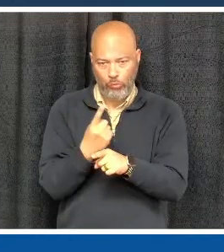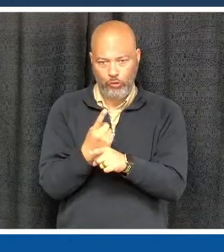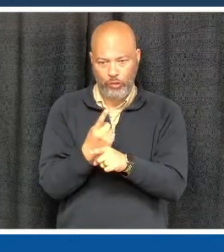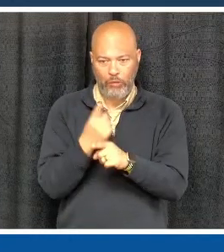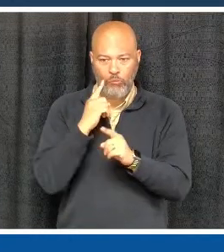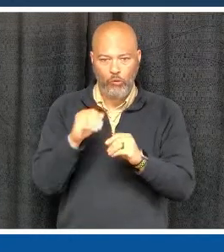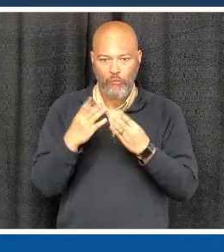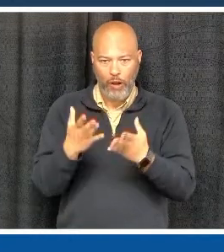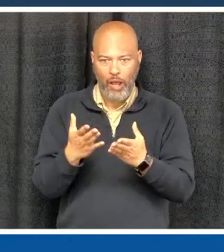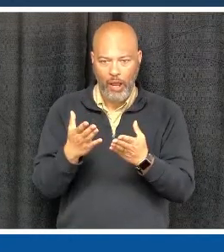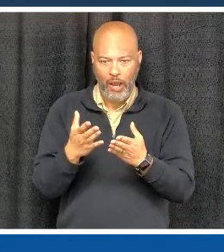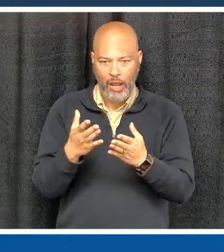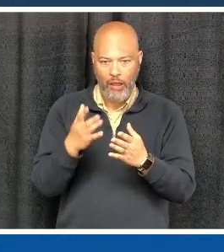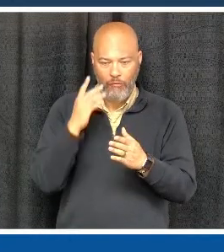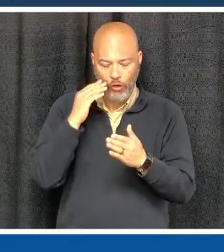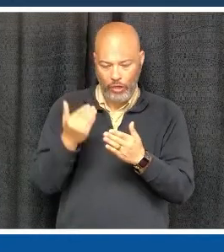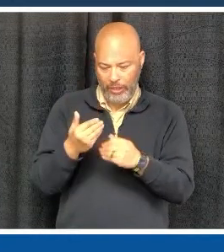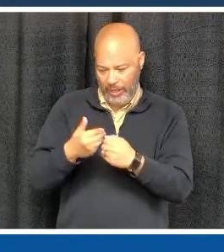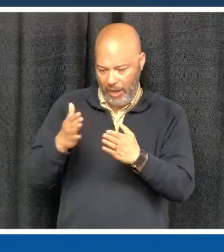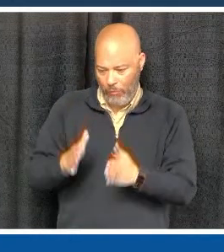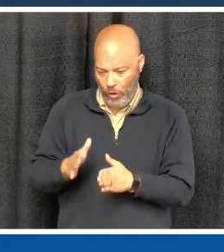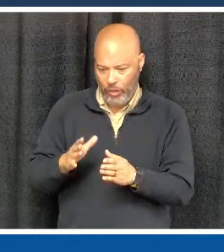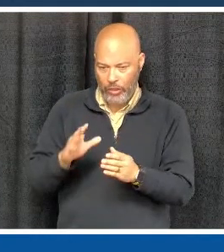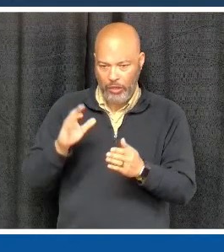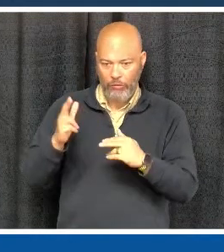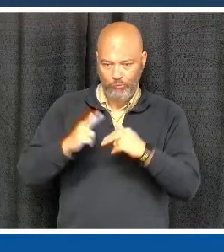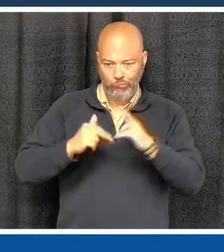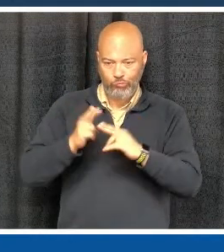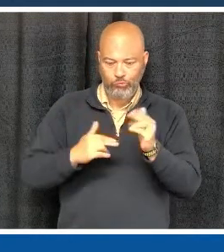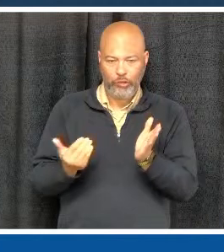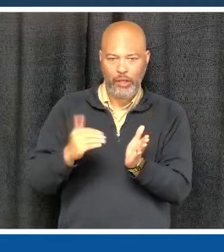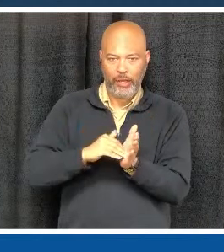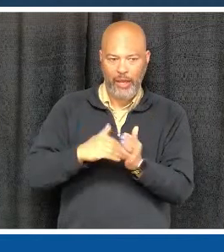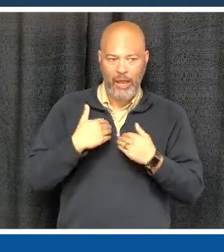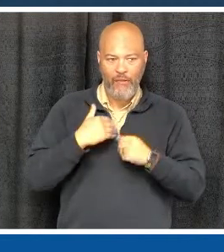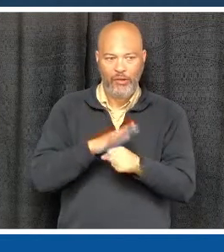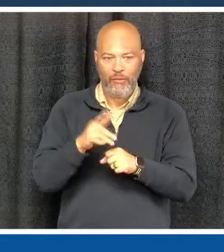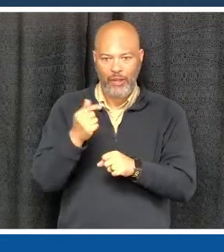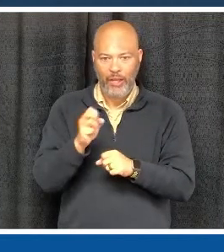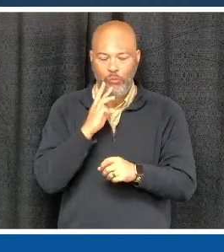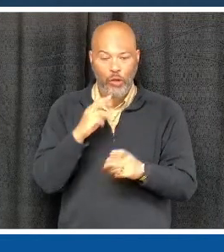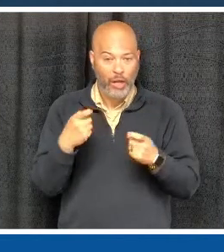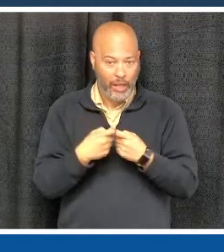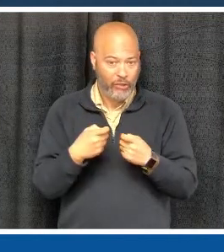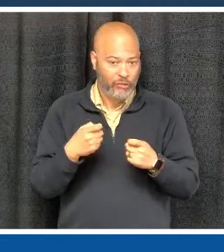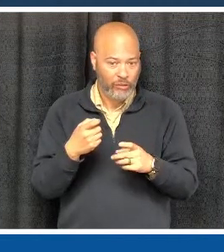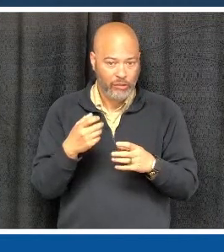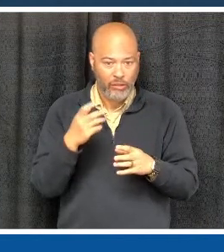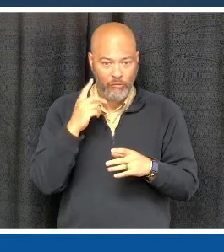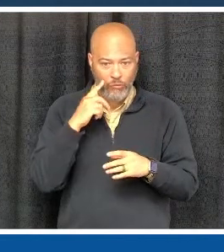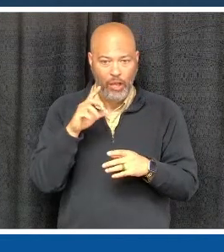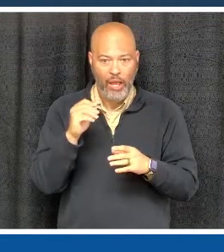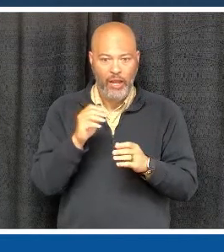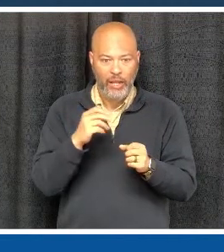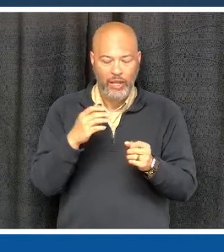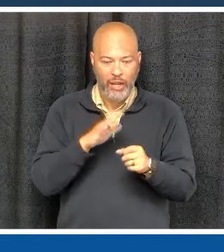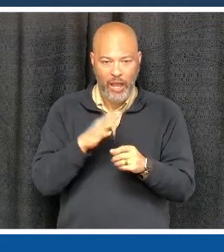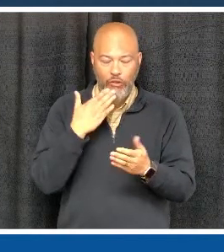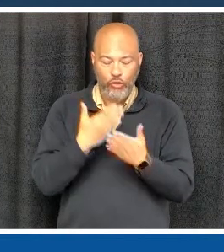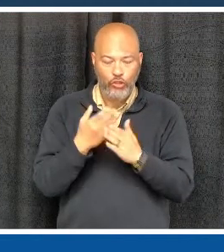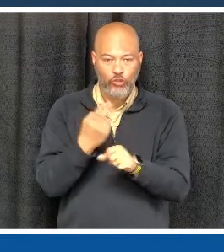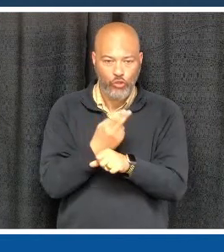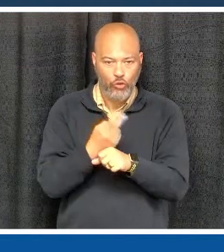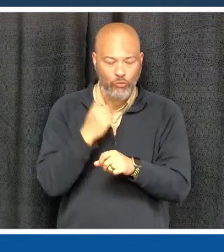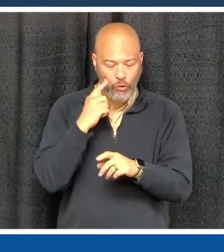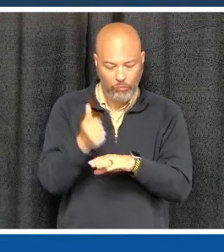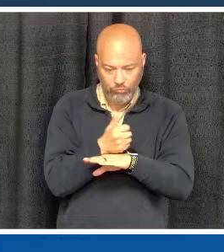provides a framework for existing neighborhoods to reestablish. Adequate infrastructure will serve the site, including supportive uses such as mass